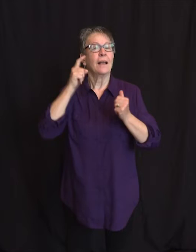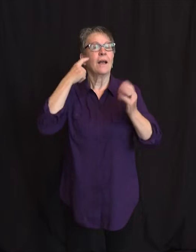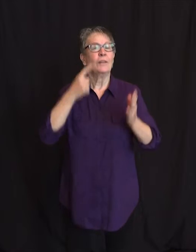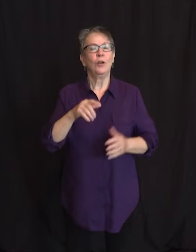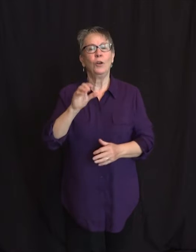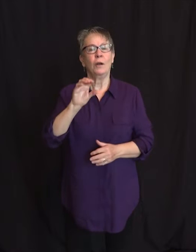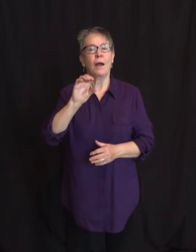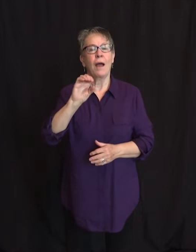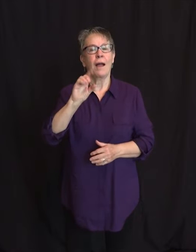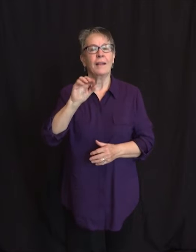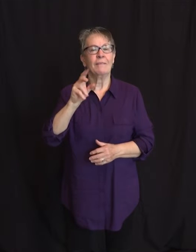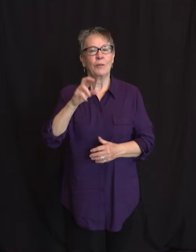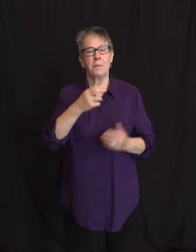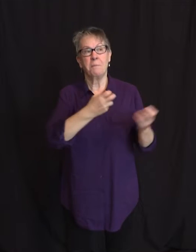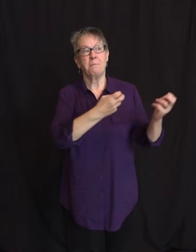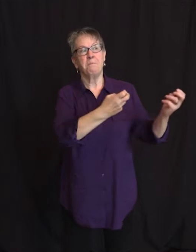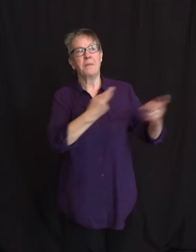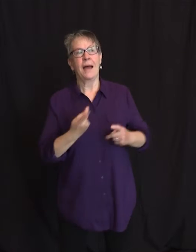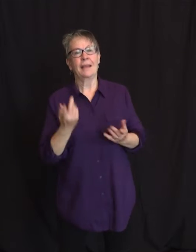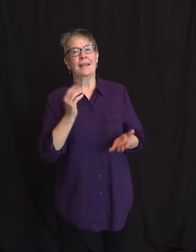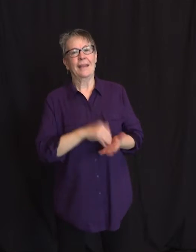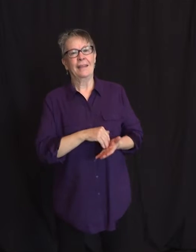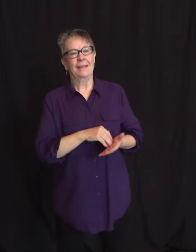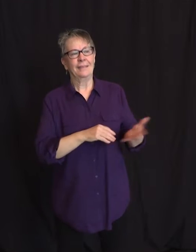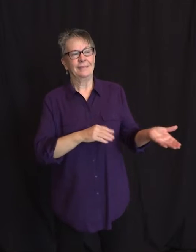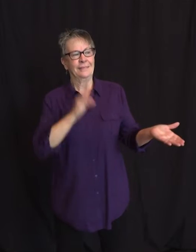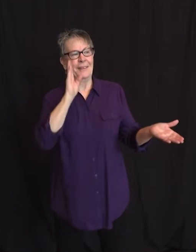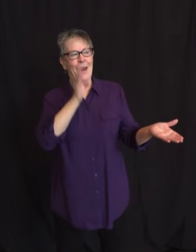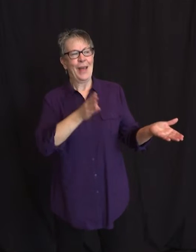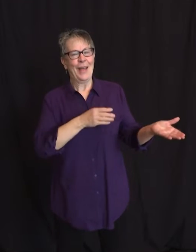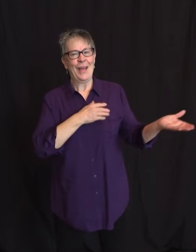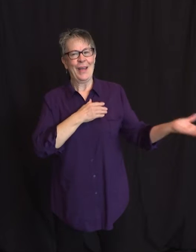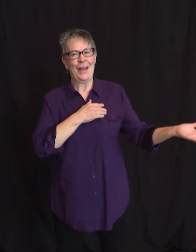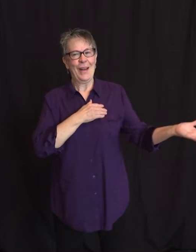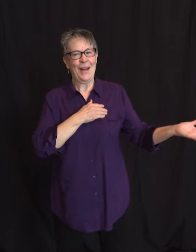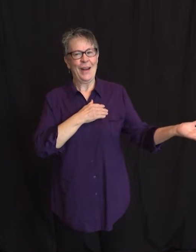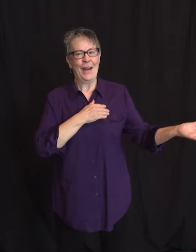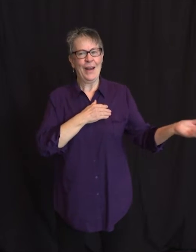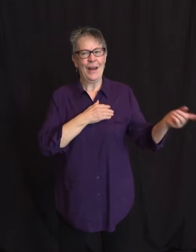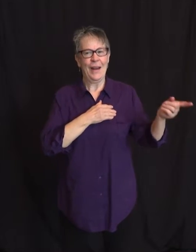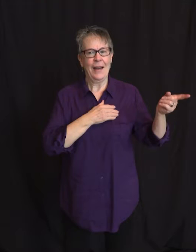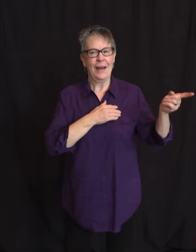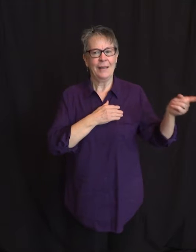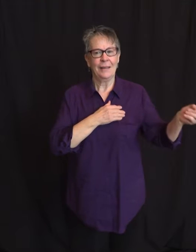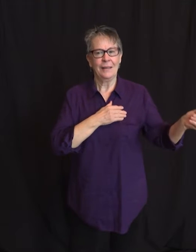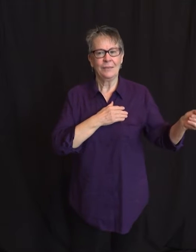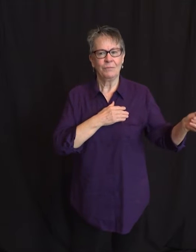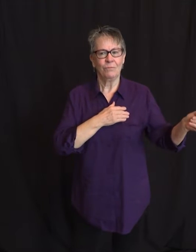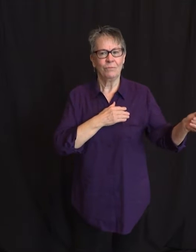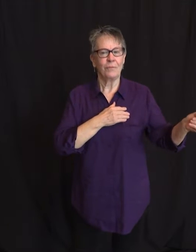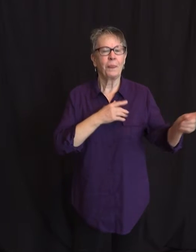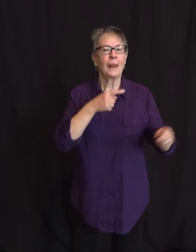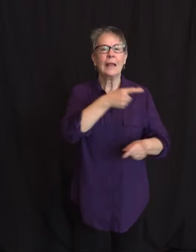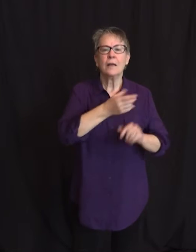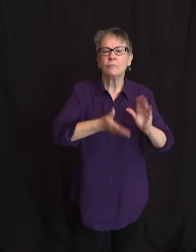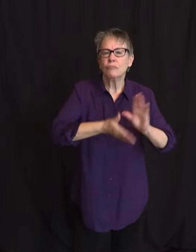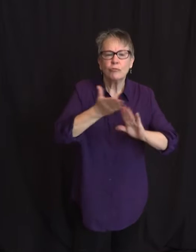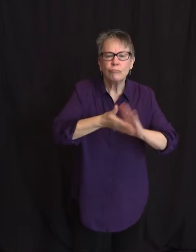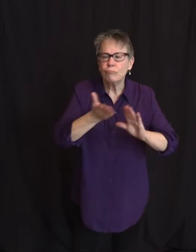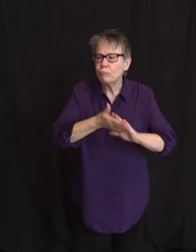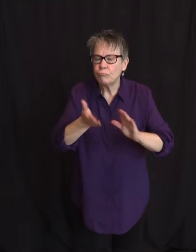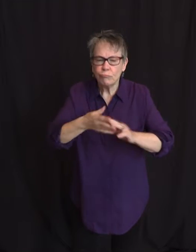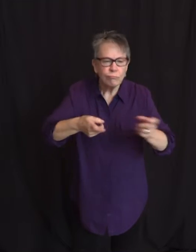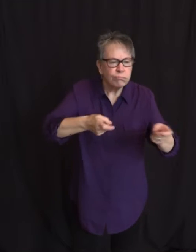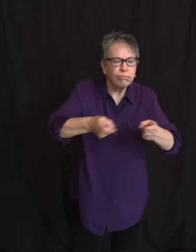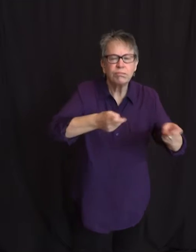not just as lieutenant governor, but also in running the Department of Community Affairs, which touches every, speaking of small towns, touches